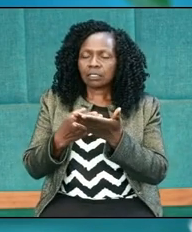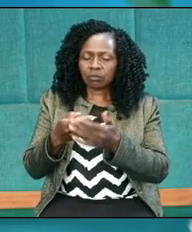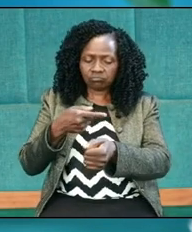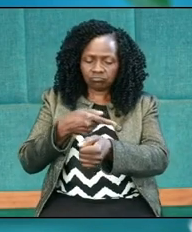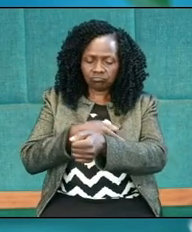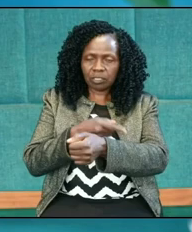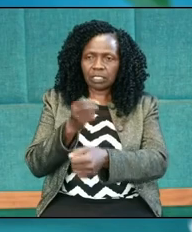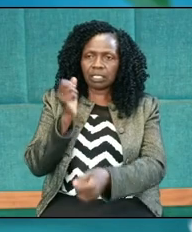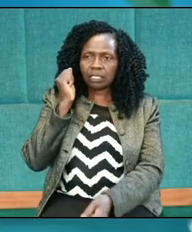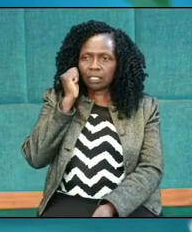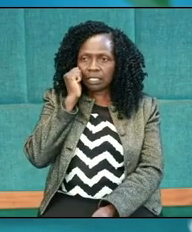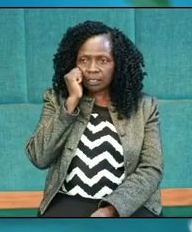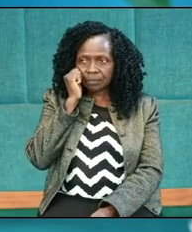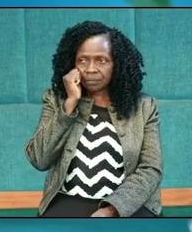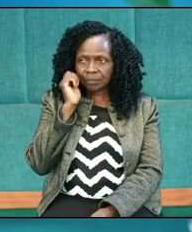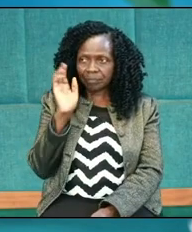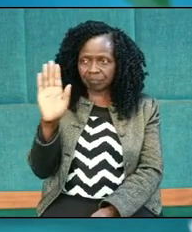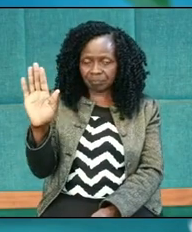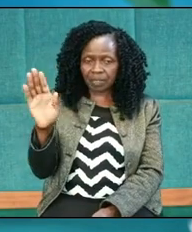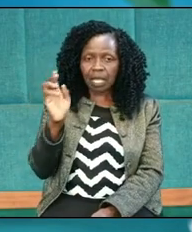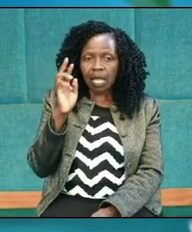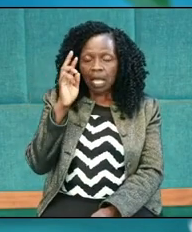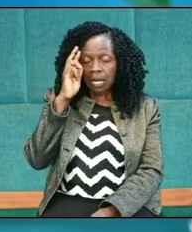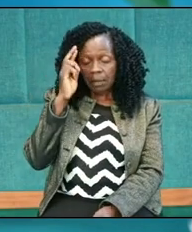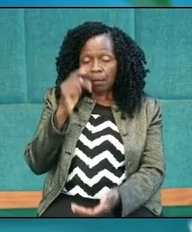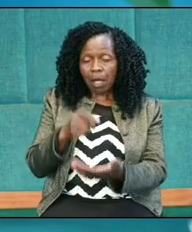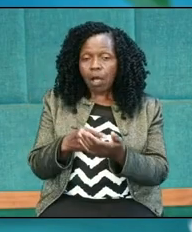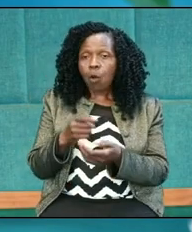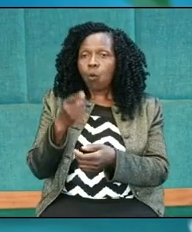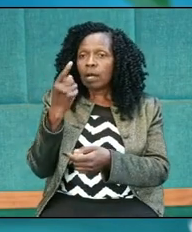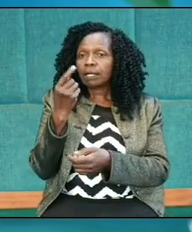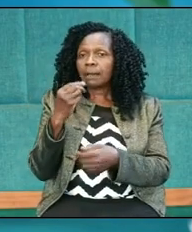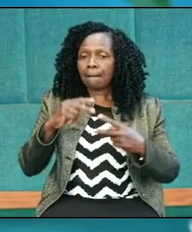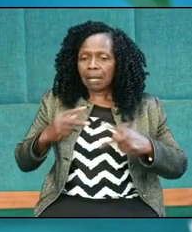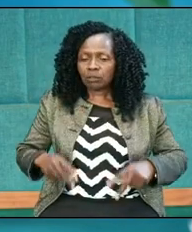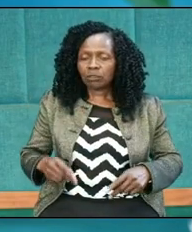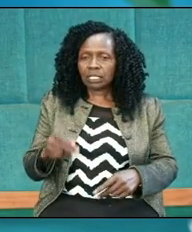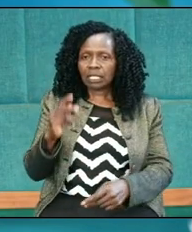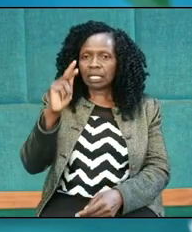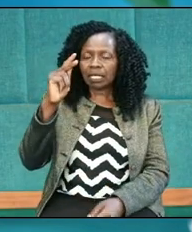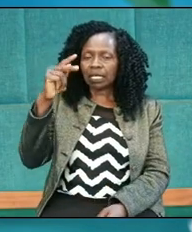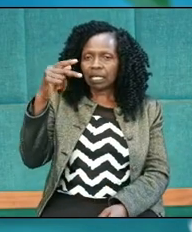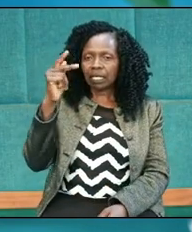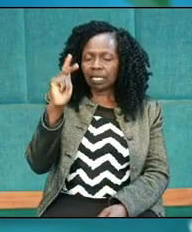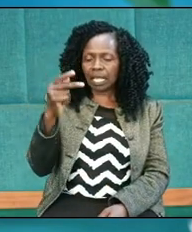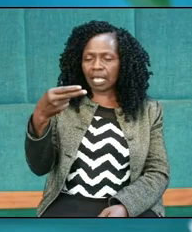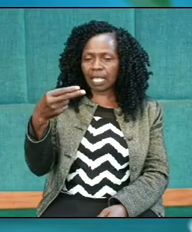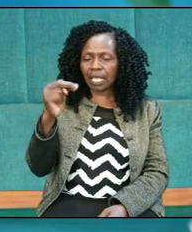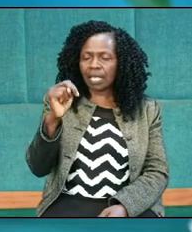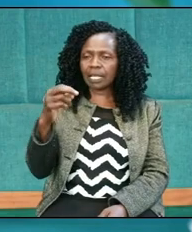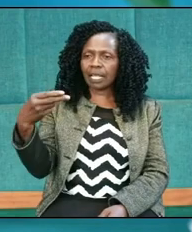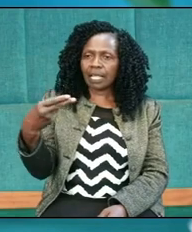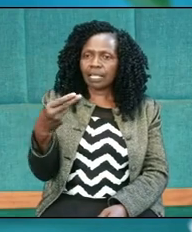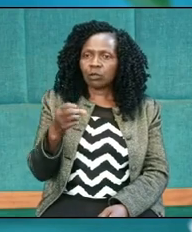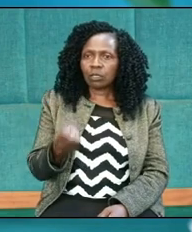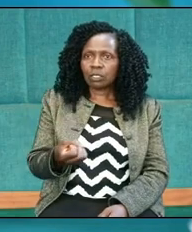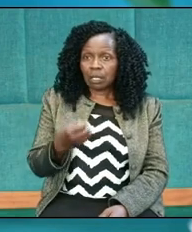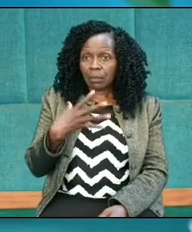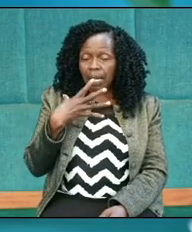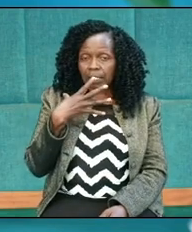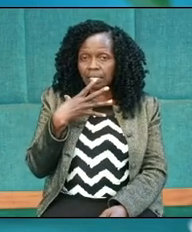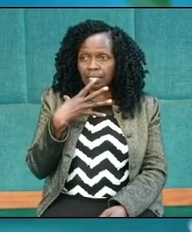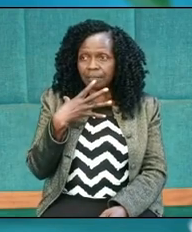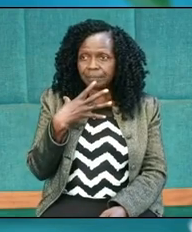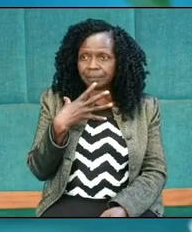disease. I remember one person in Kenyatta had just gotten, and to his surprise,